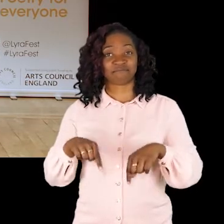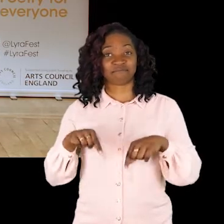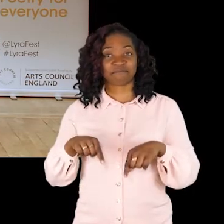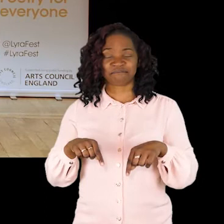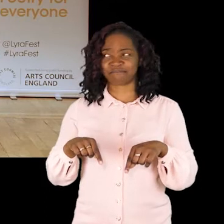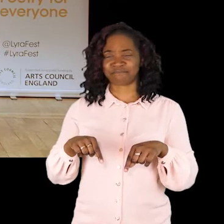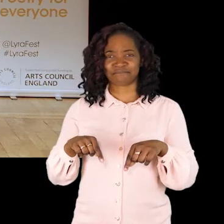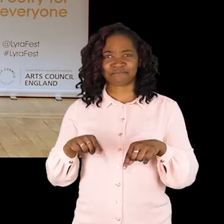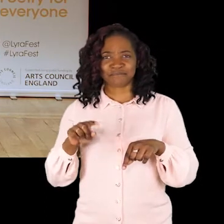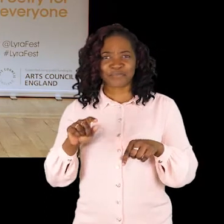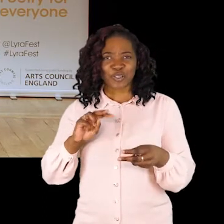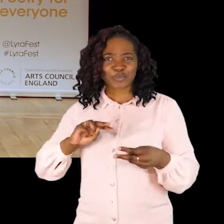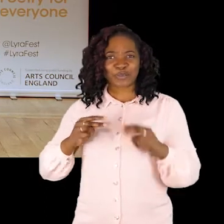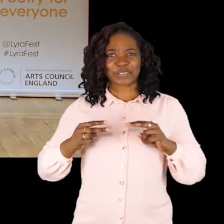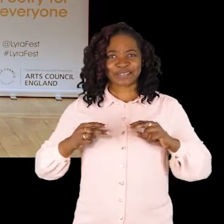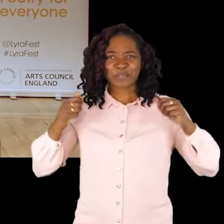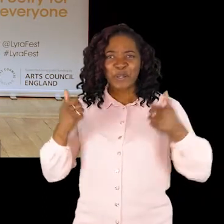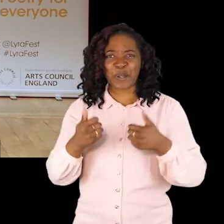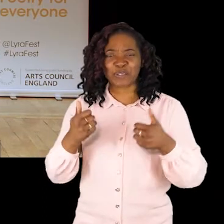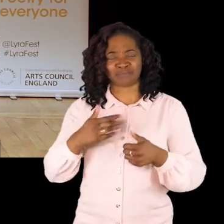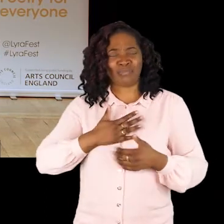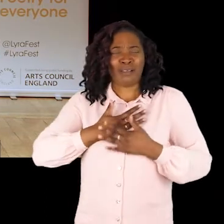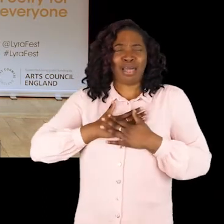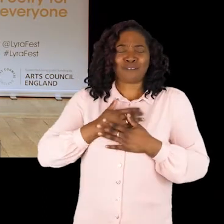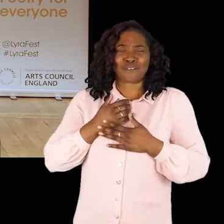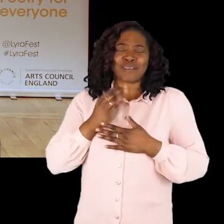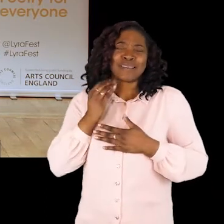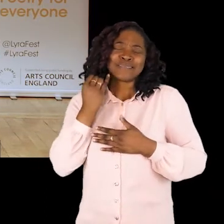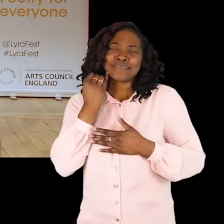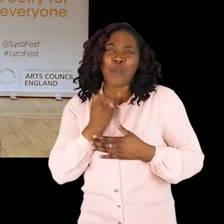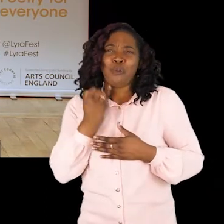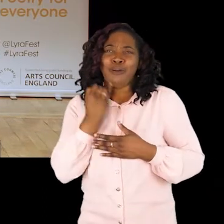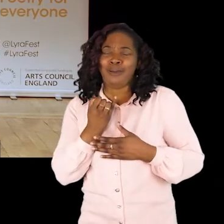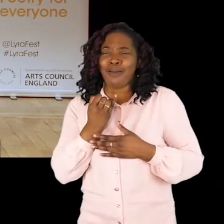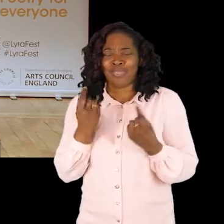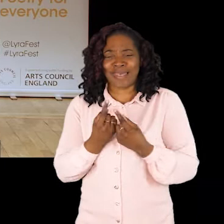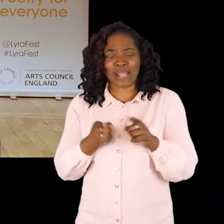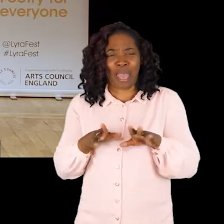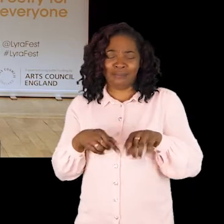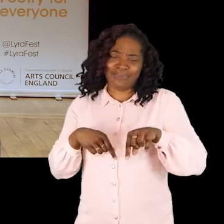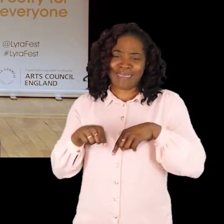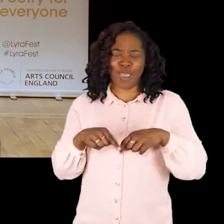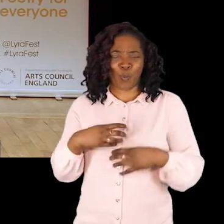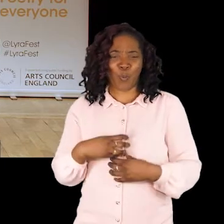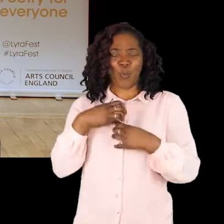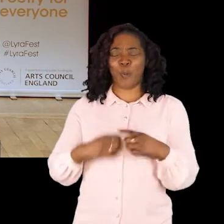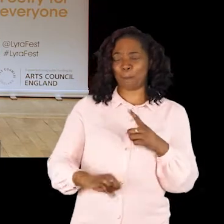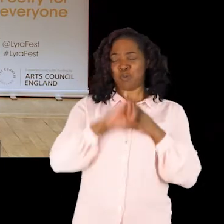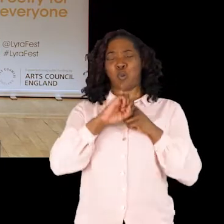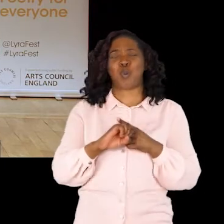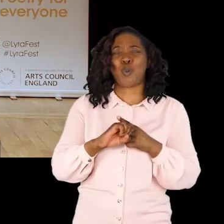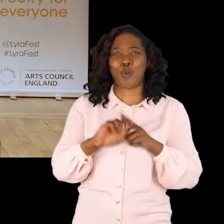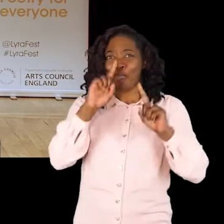This kind of twist is good. I've always had a taste for sour things. They have a kick, a zing,